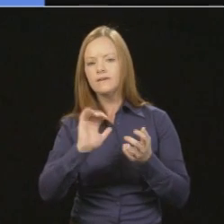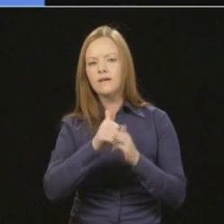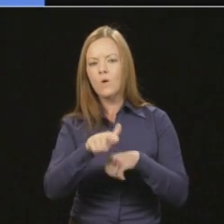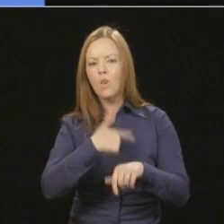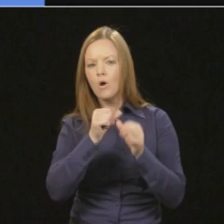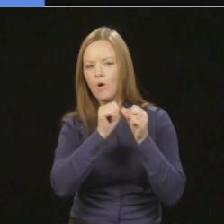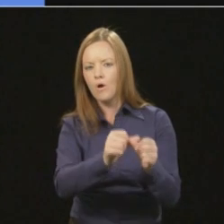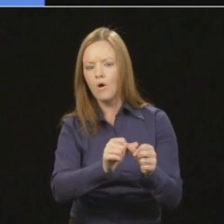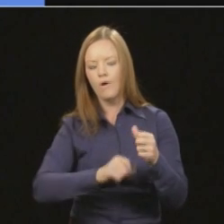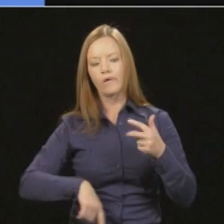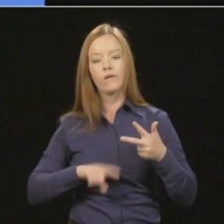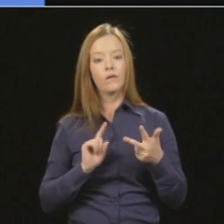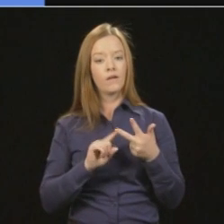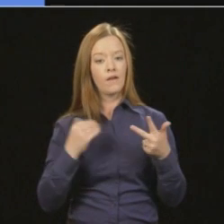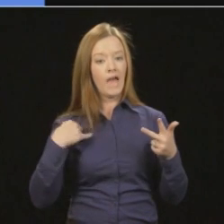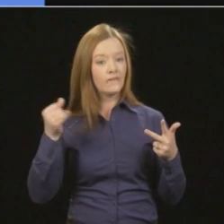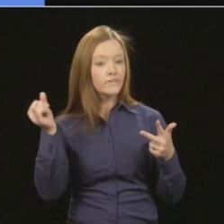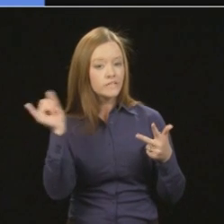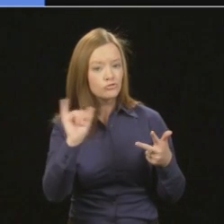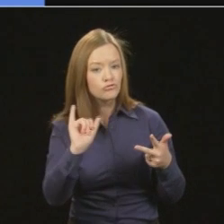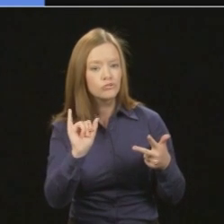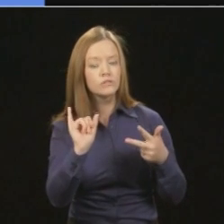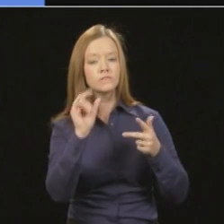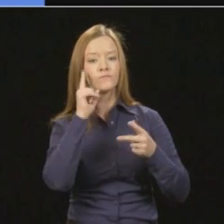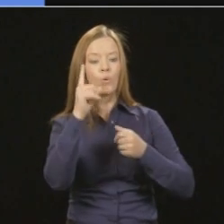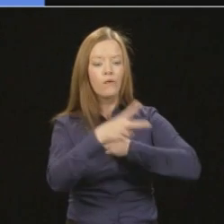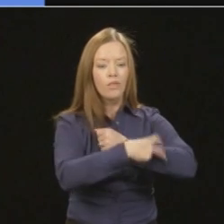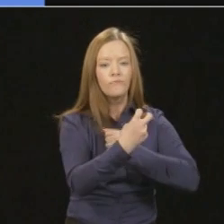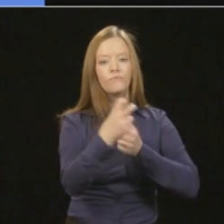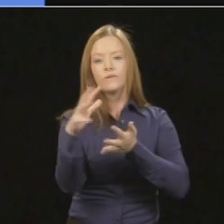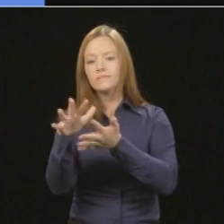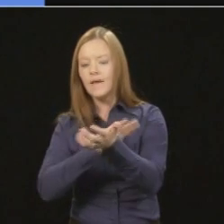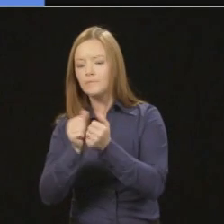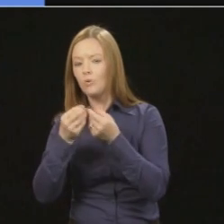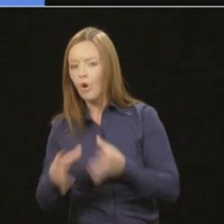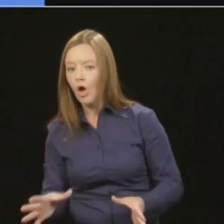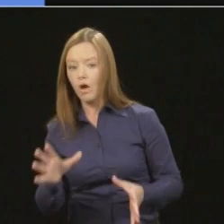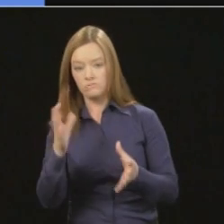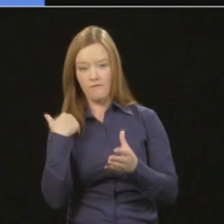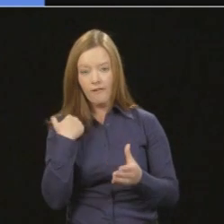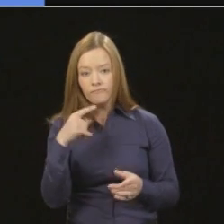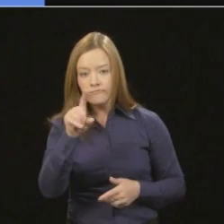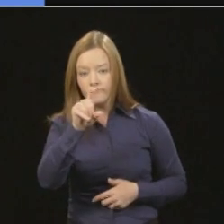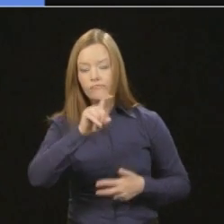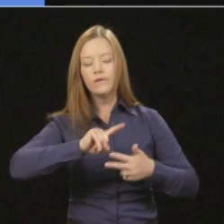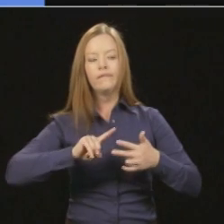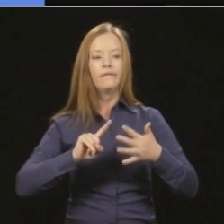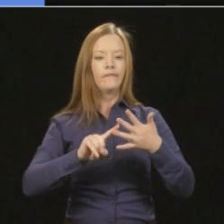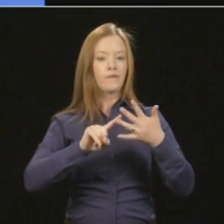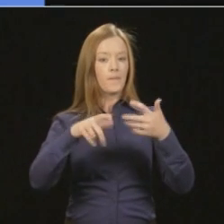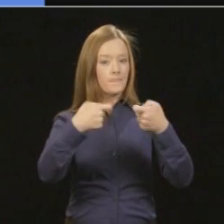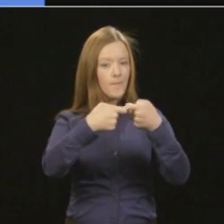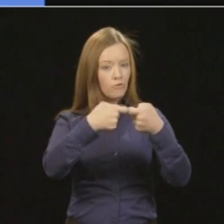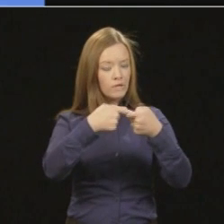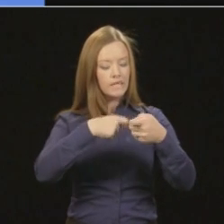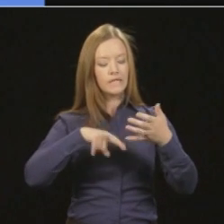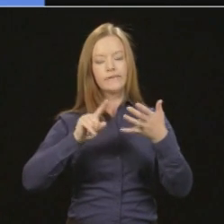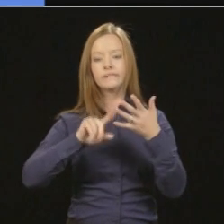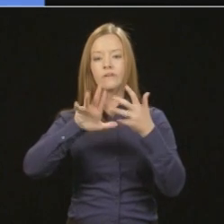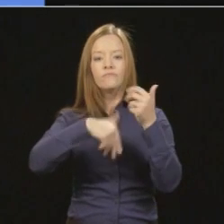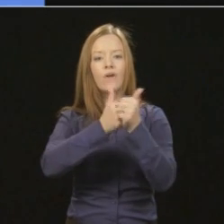insurance against loss, damage, or theft included? What about batteries, follow-up visits, and